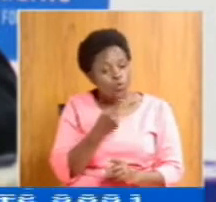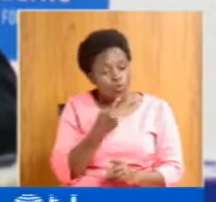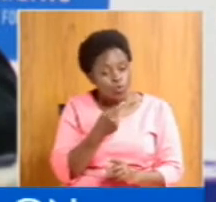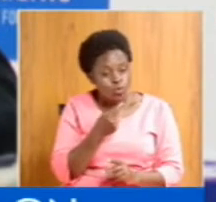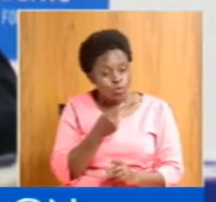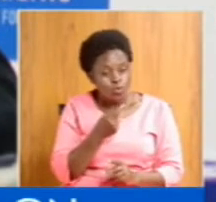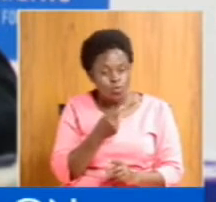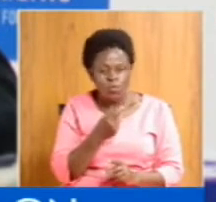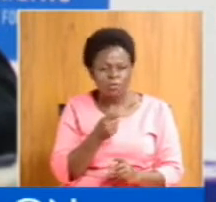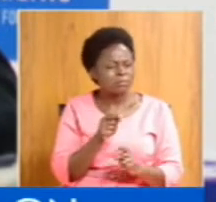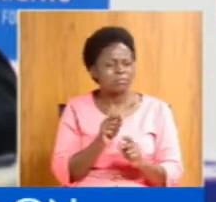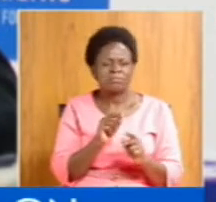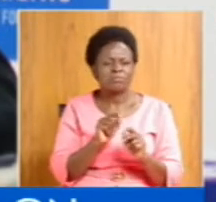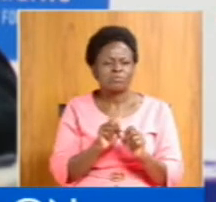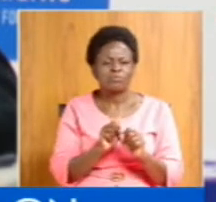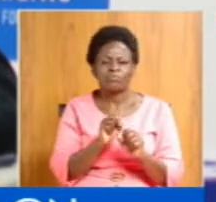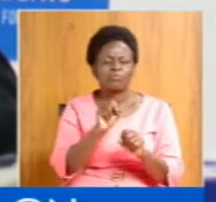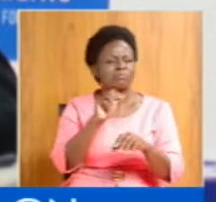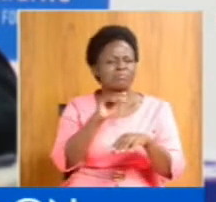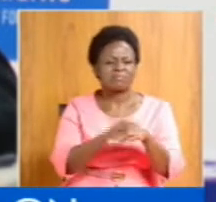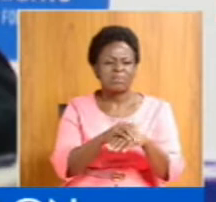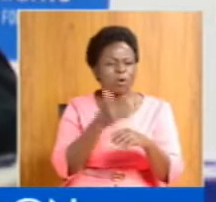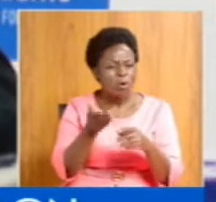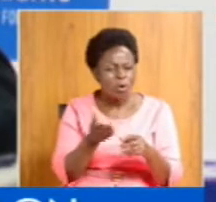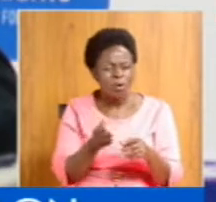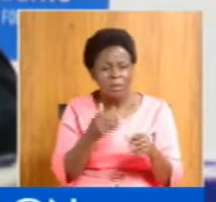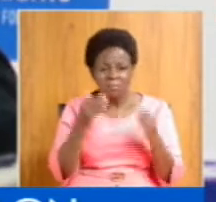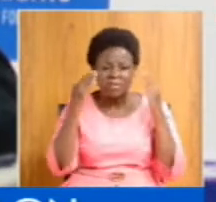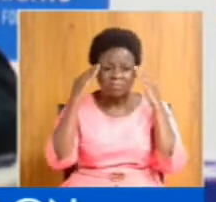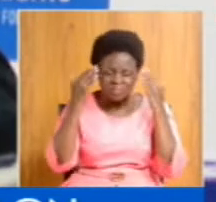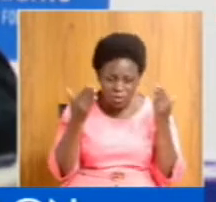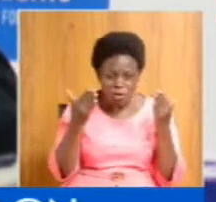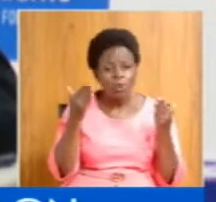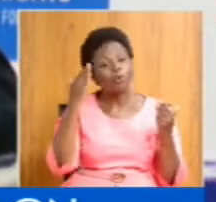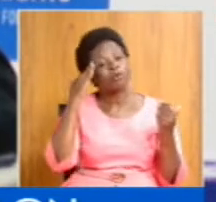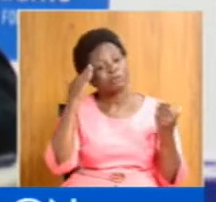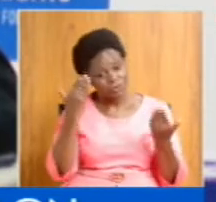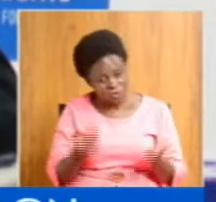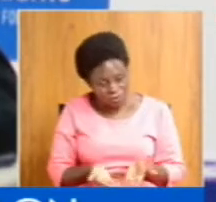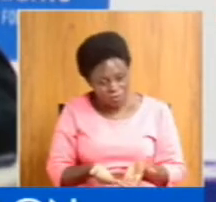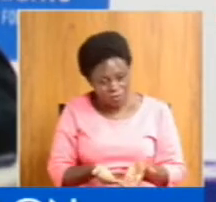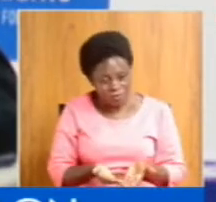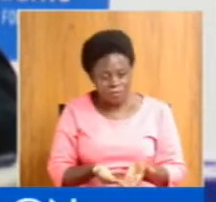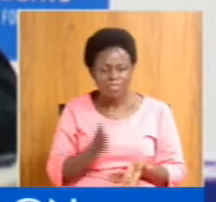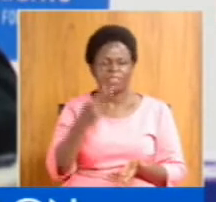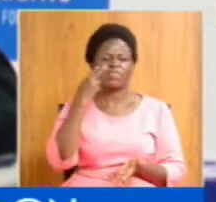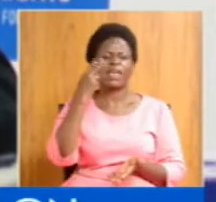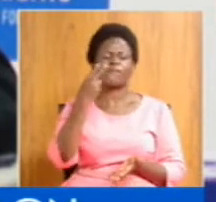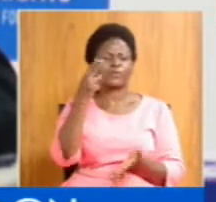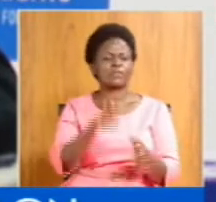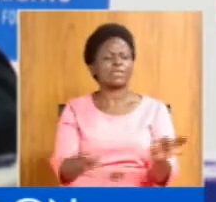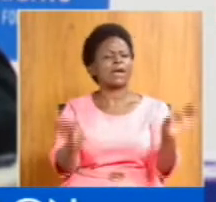not reached, either consciously or unconsciously? Their views are